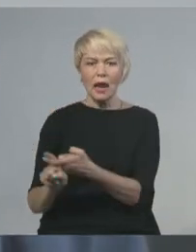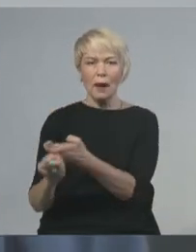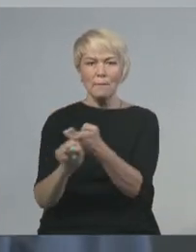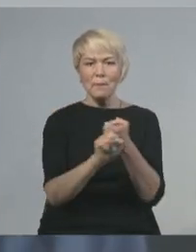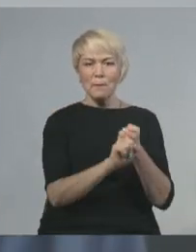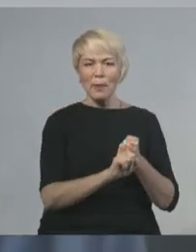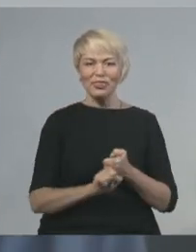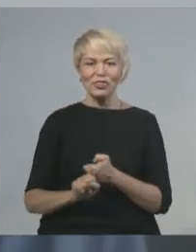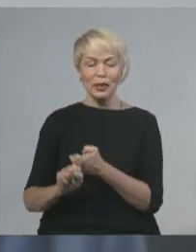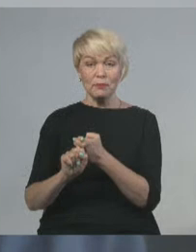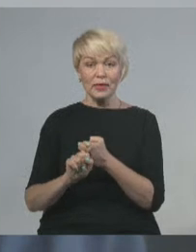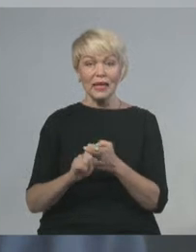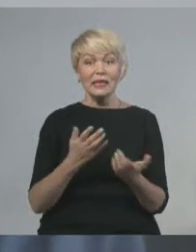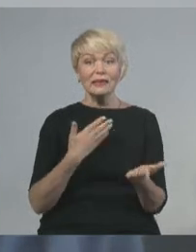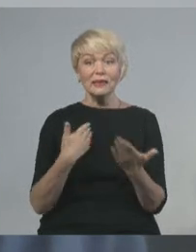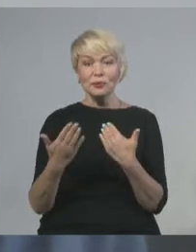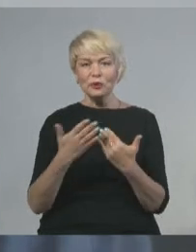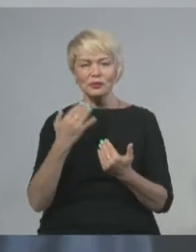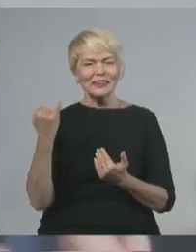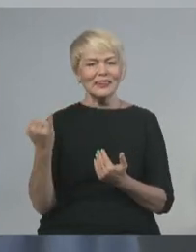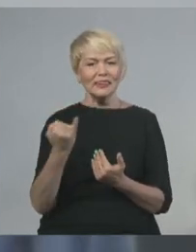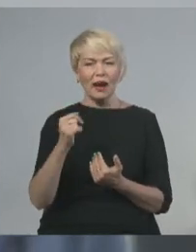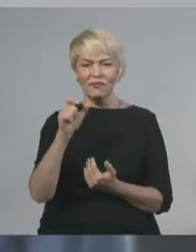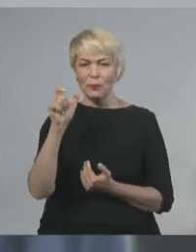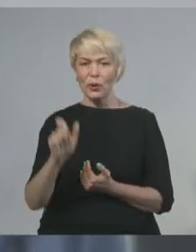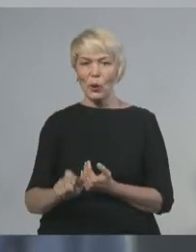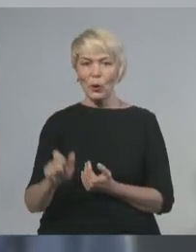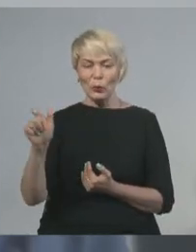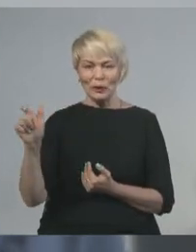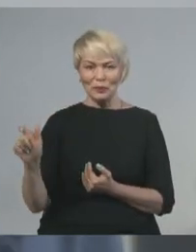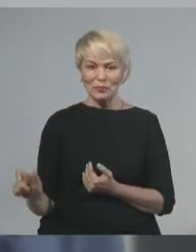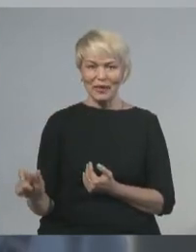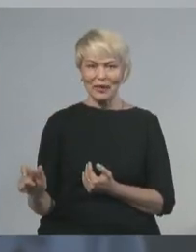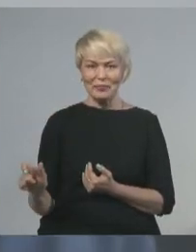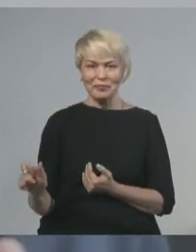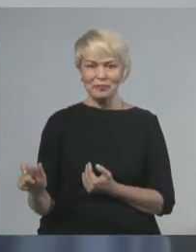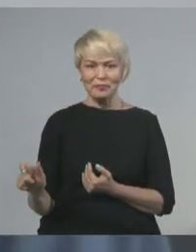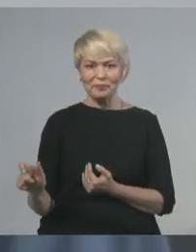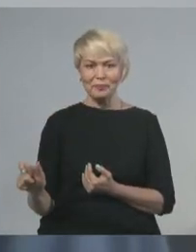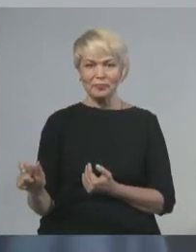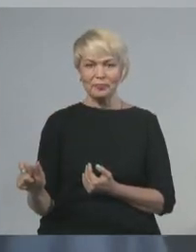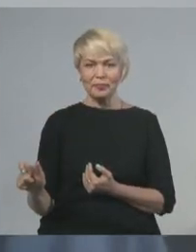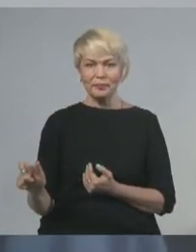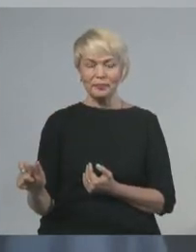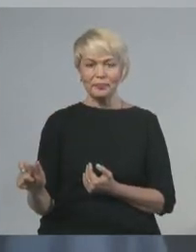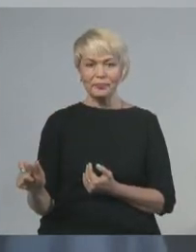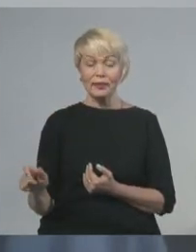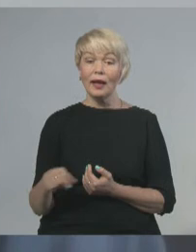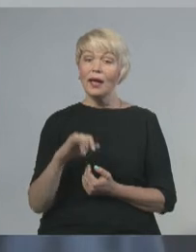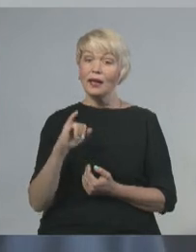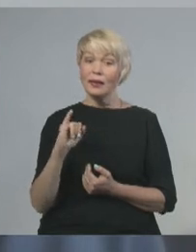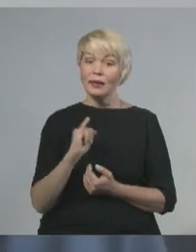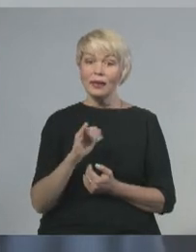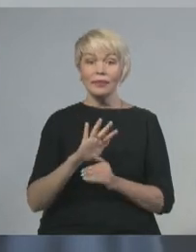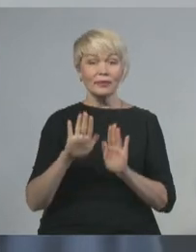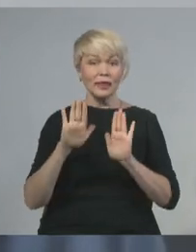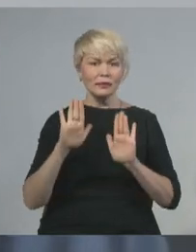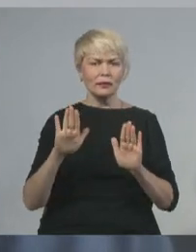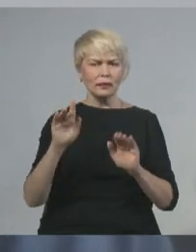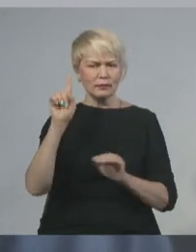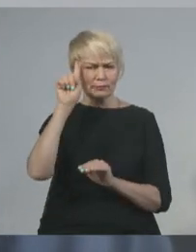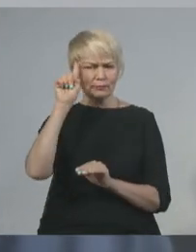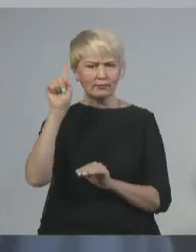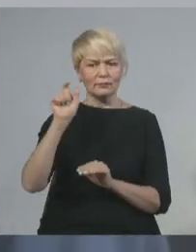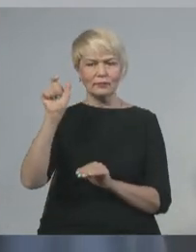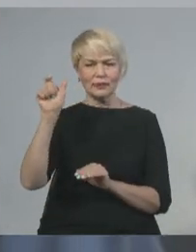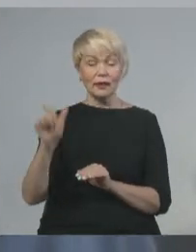interesting people not like celebrities like simple simply celebrities but interesting people who are doing something